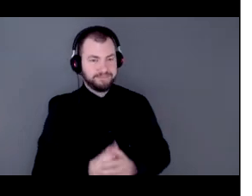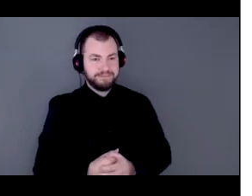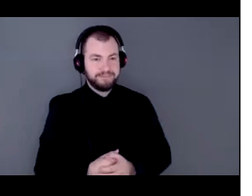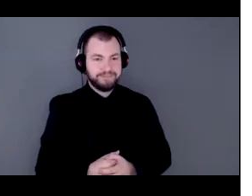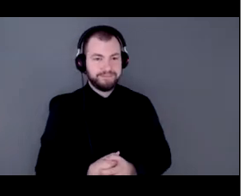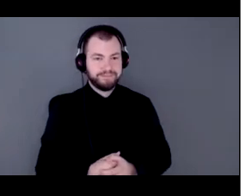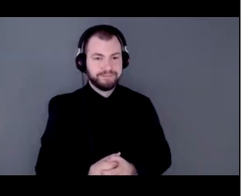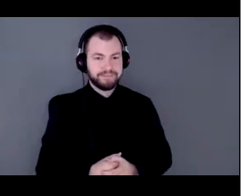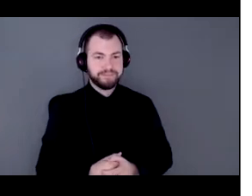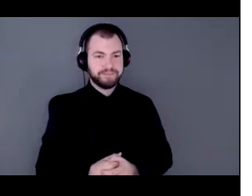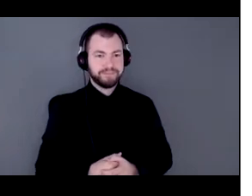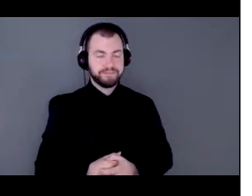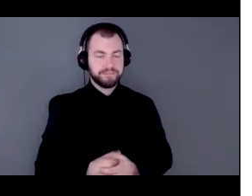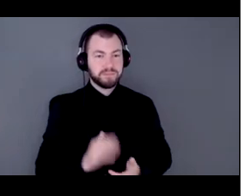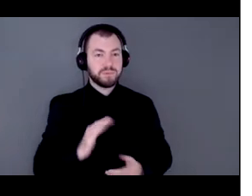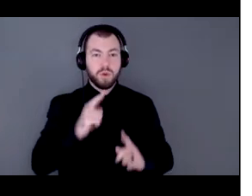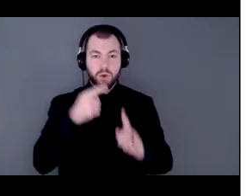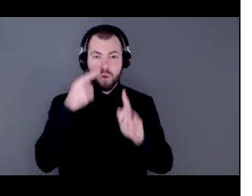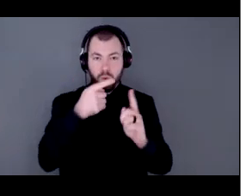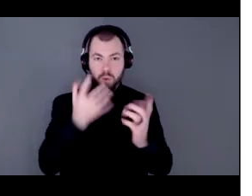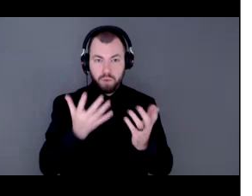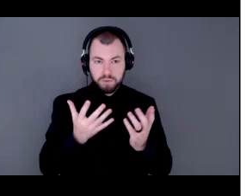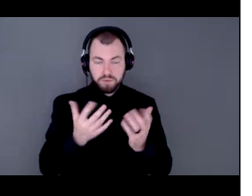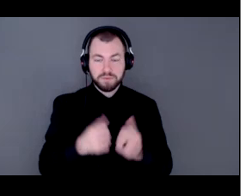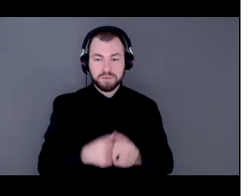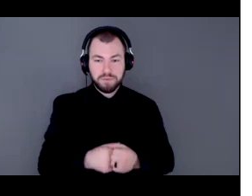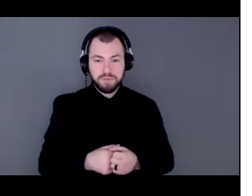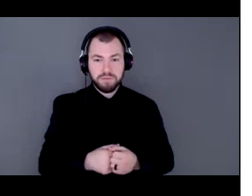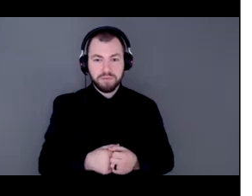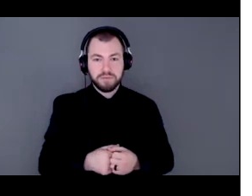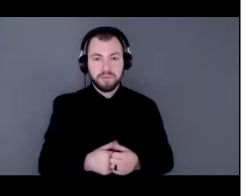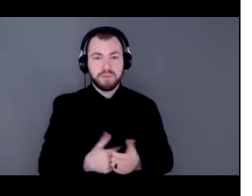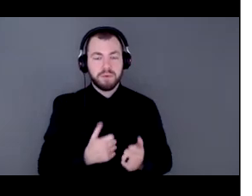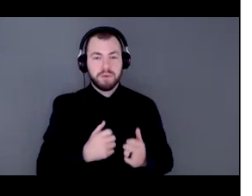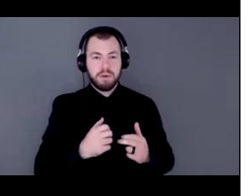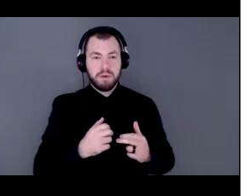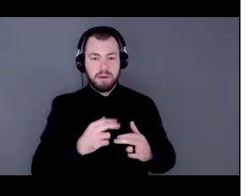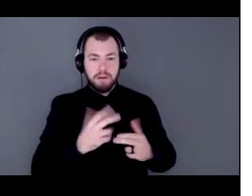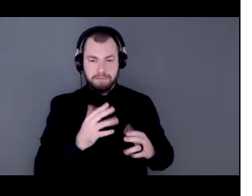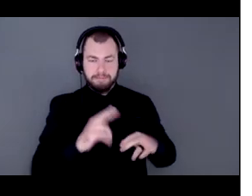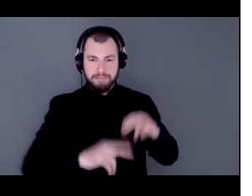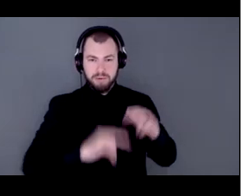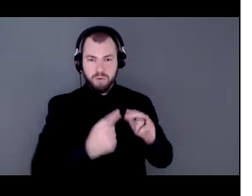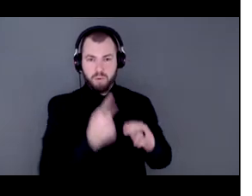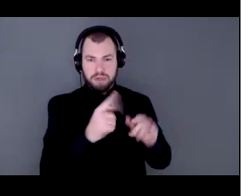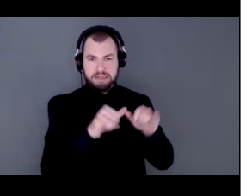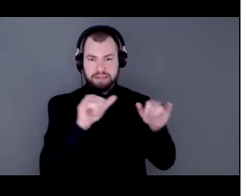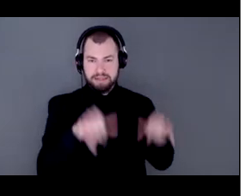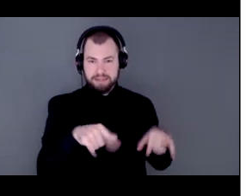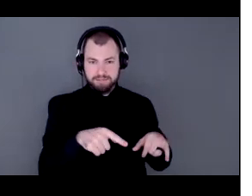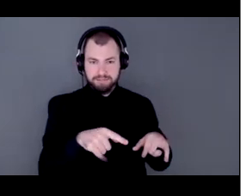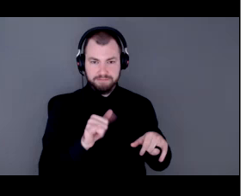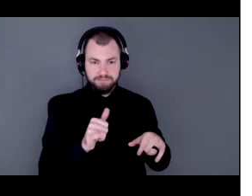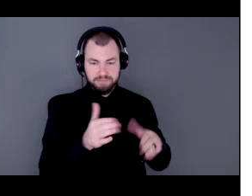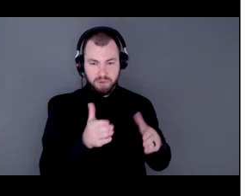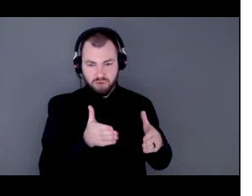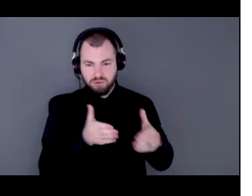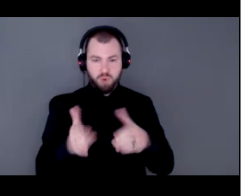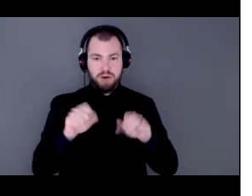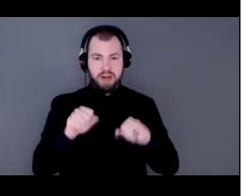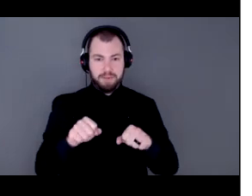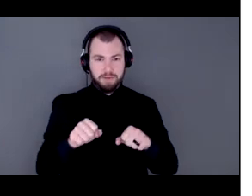So our goal is to, we've built a single system already that's road capable, and we wanted to be